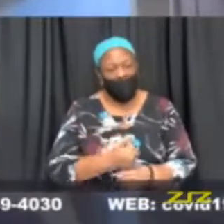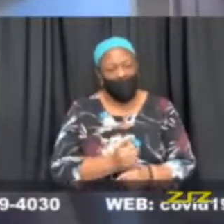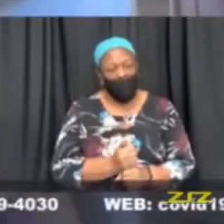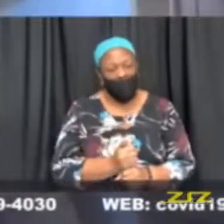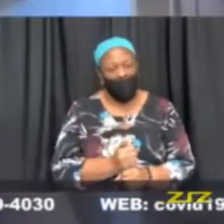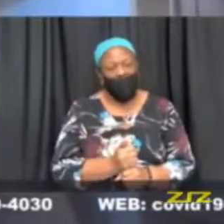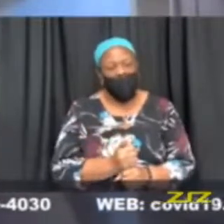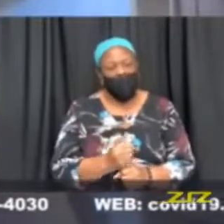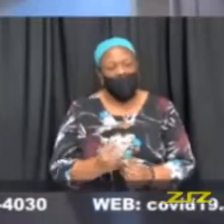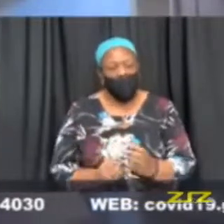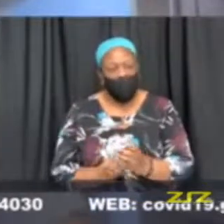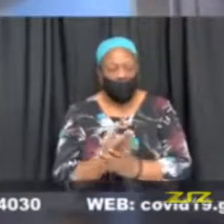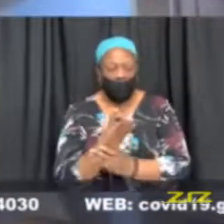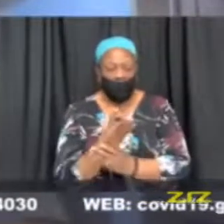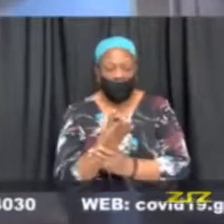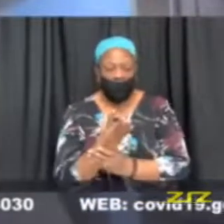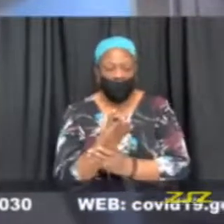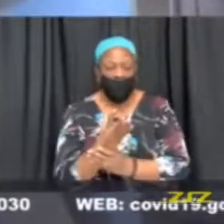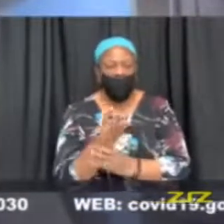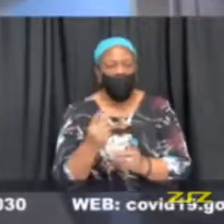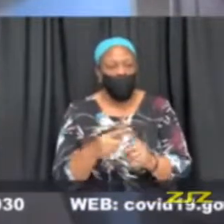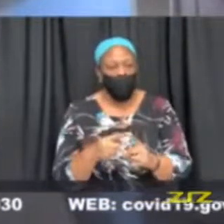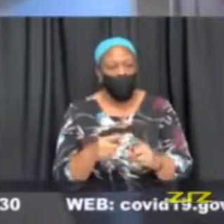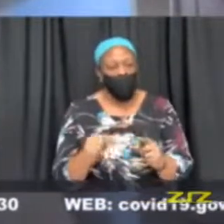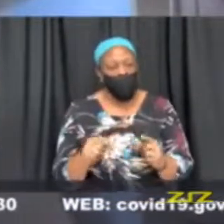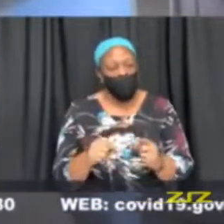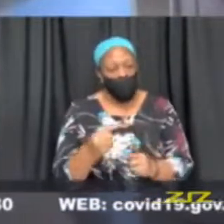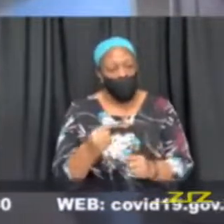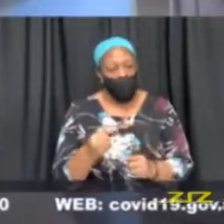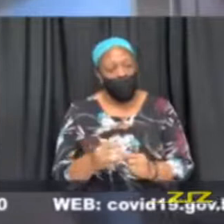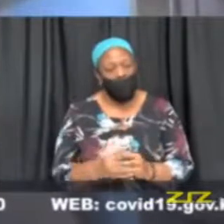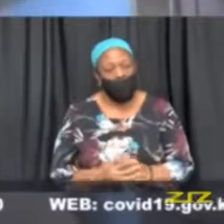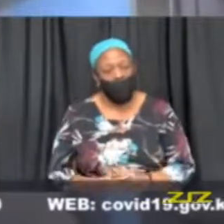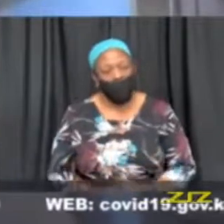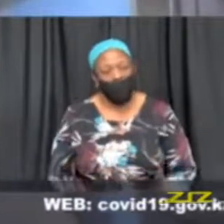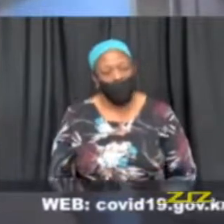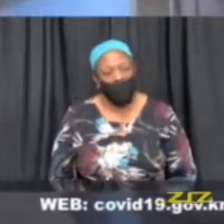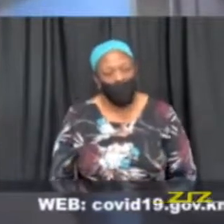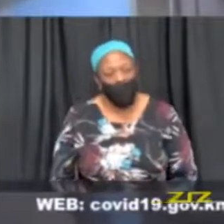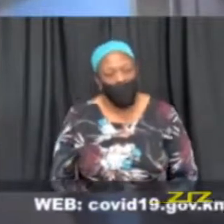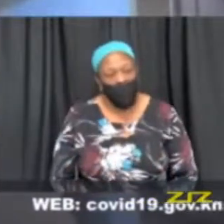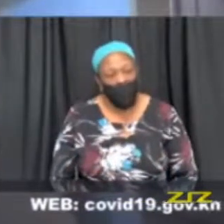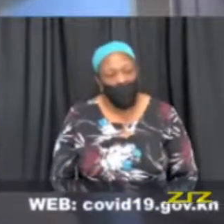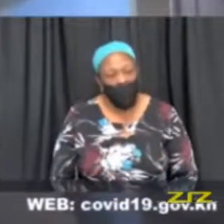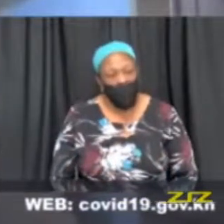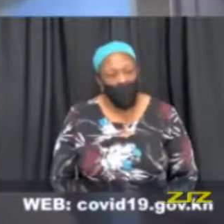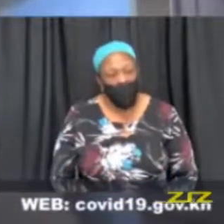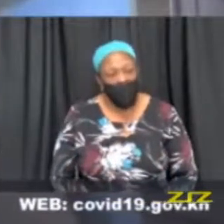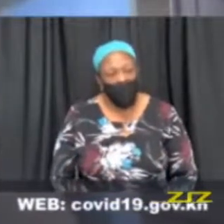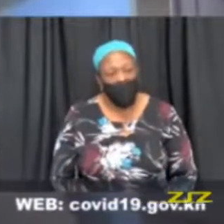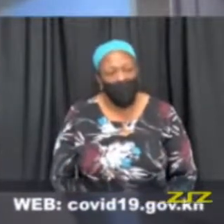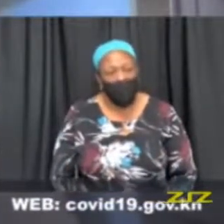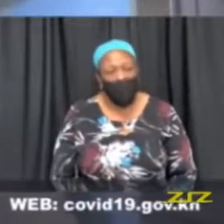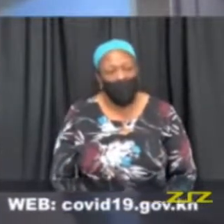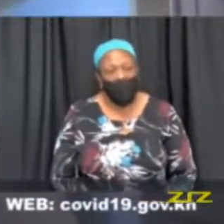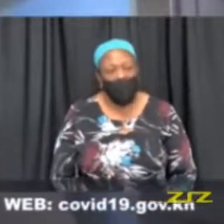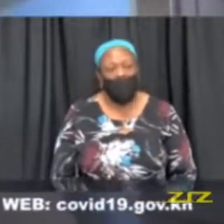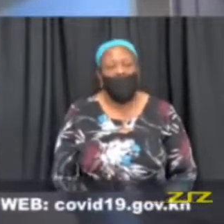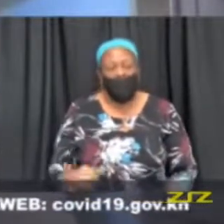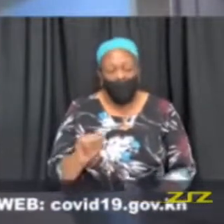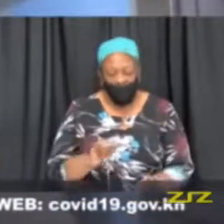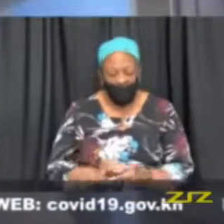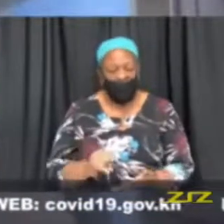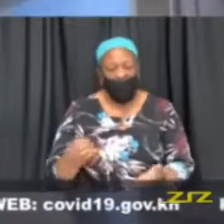volcanoes in the arc that creates the volcanic islands of the arc, and it also is responsible for the earthquakes, the